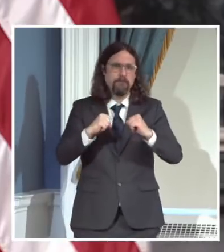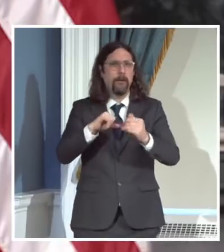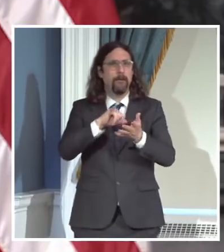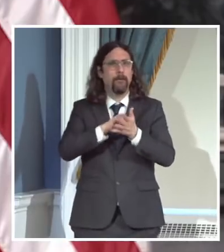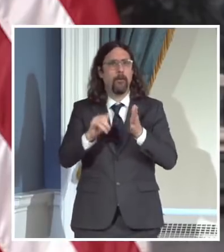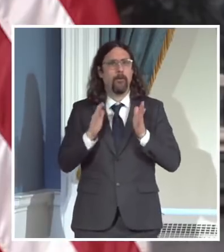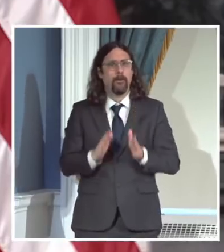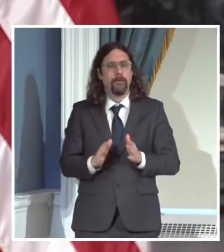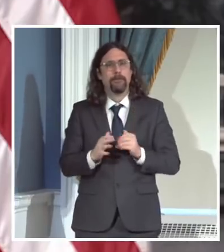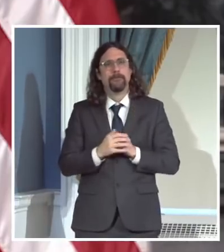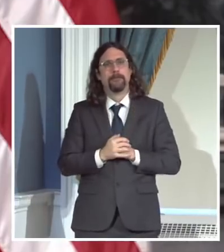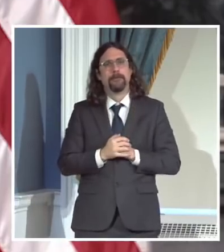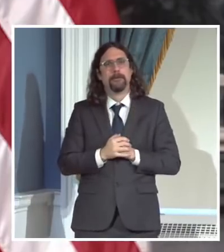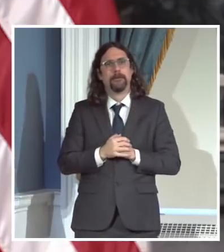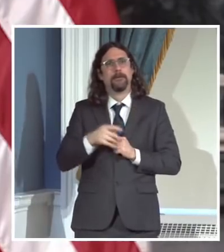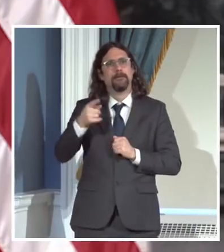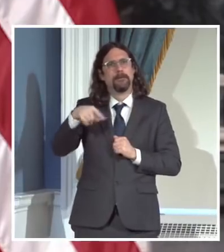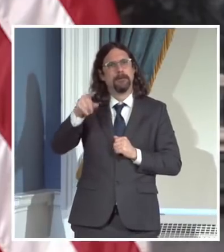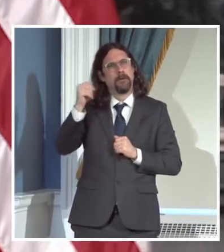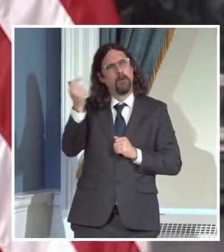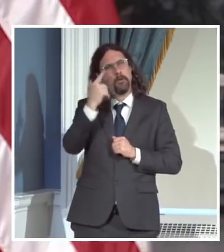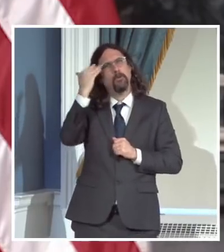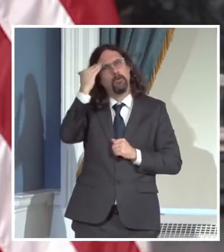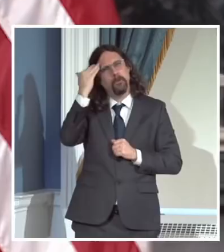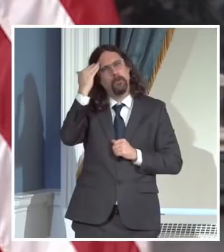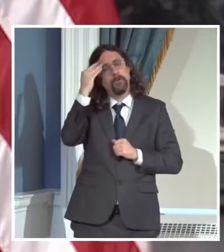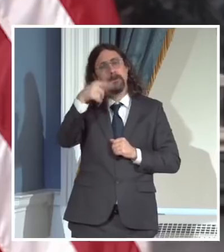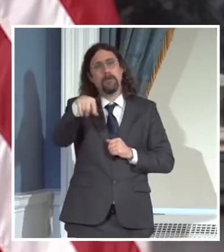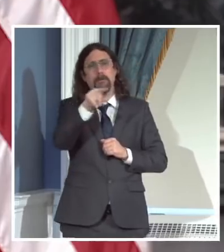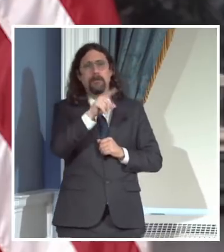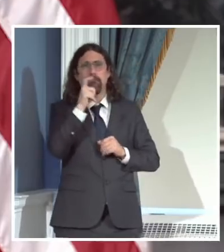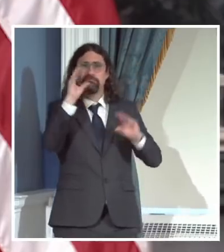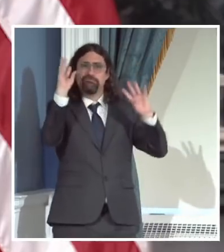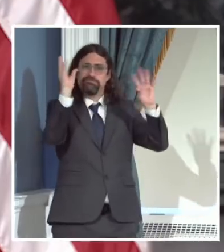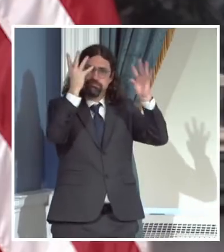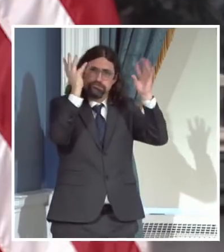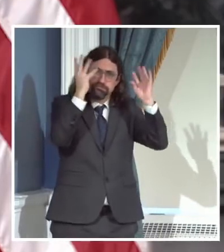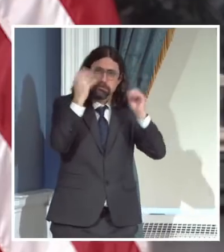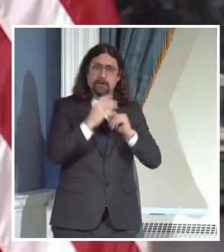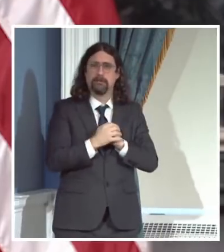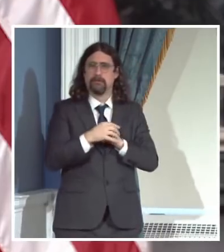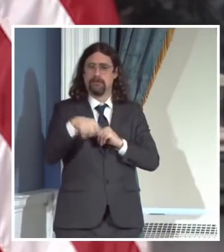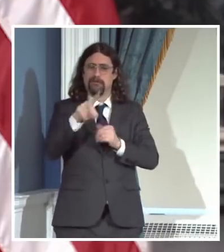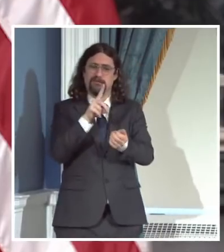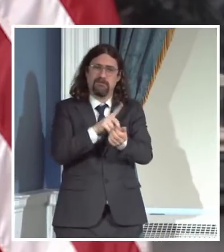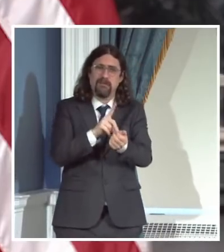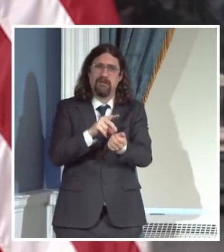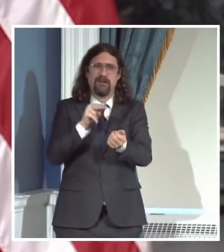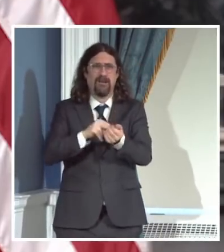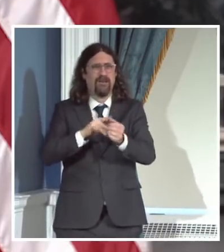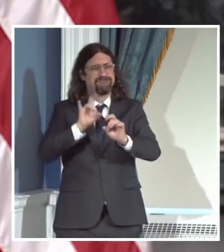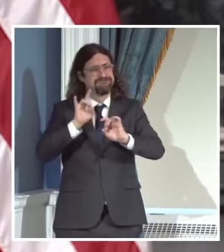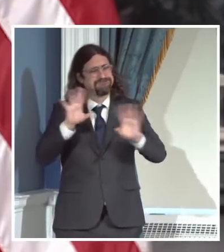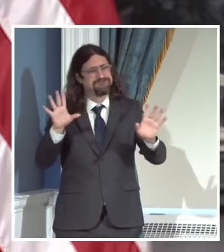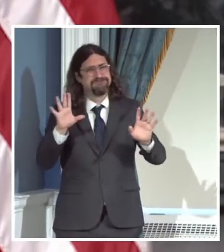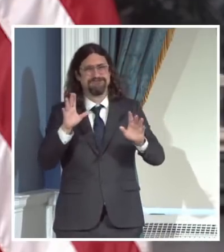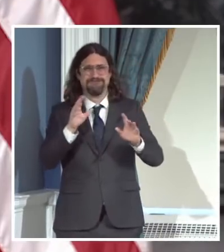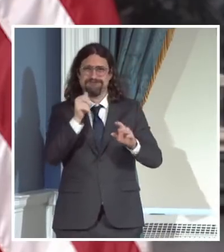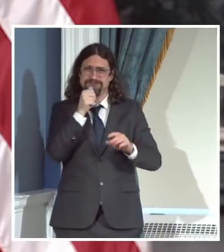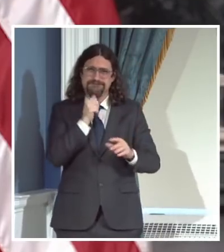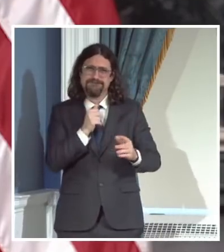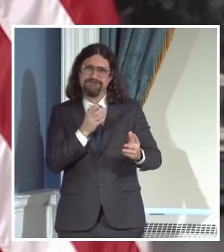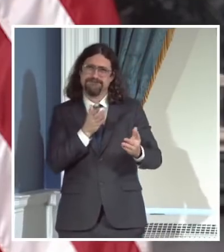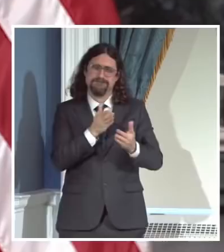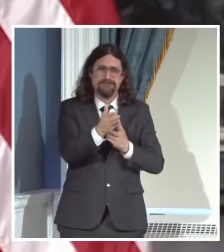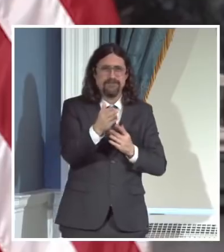been exemplary. Our companies, the private sector has stepped up in a huge, huge way, donating so